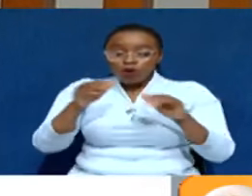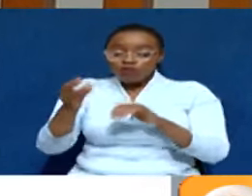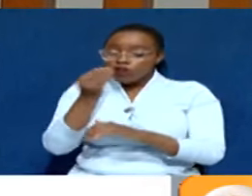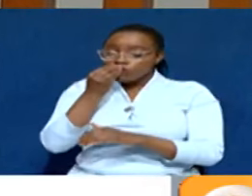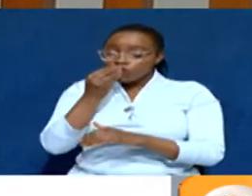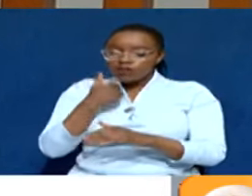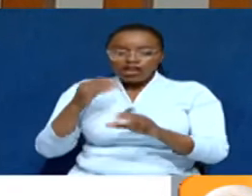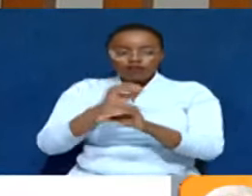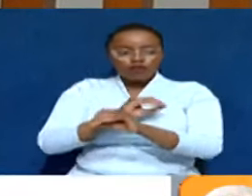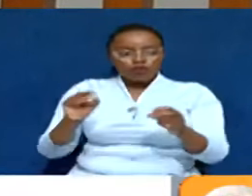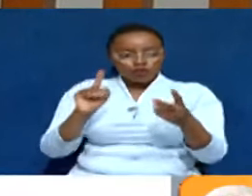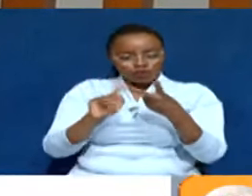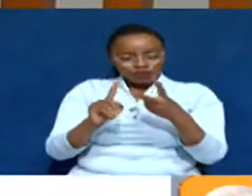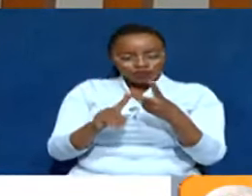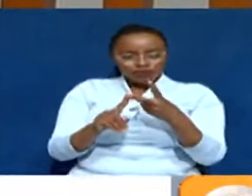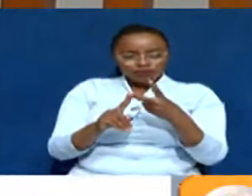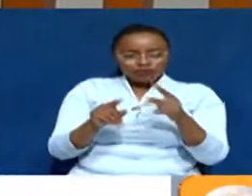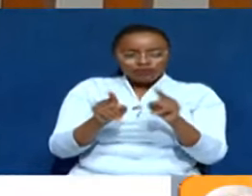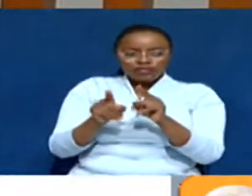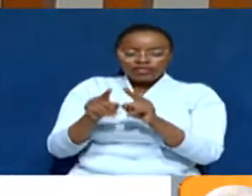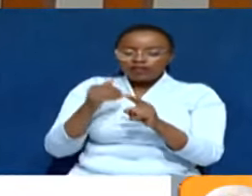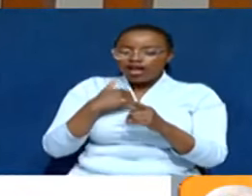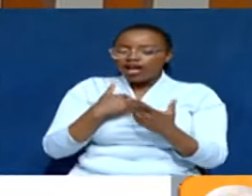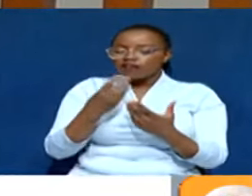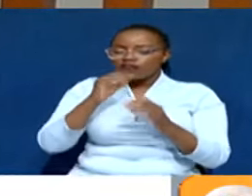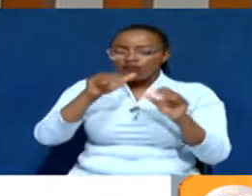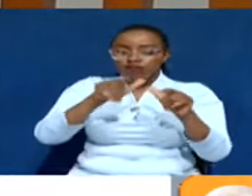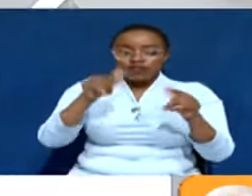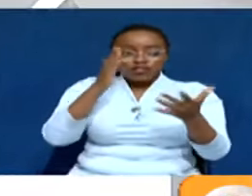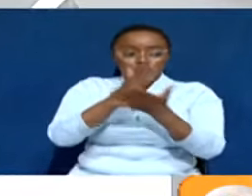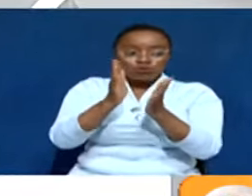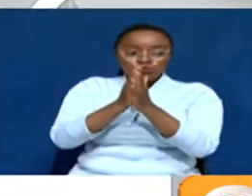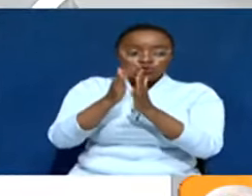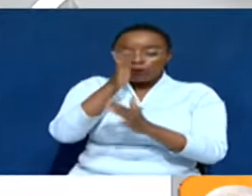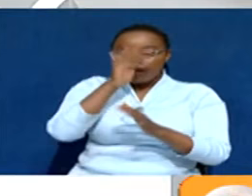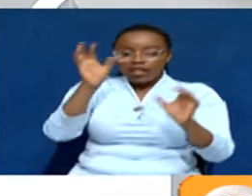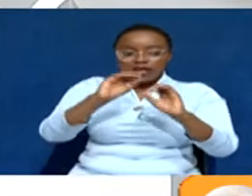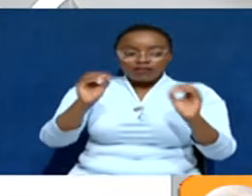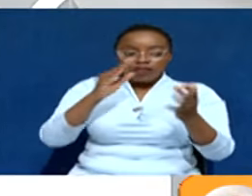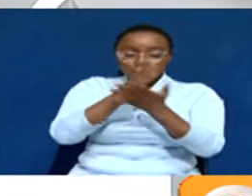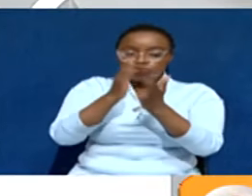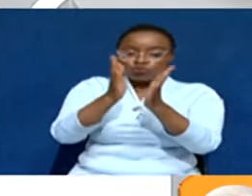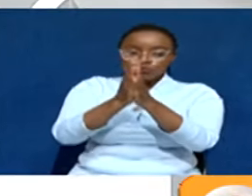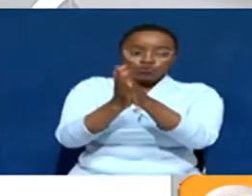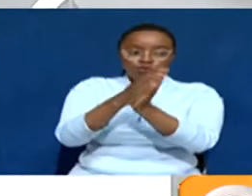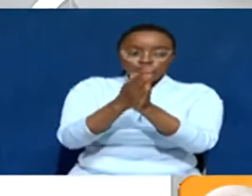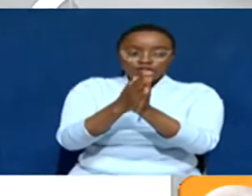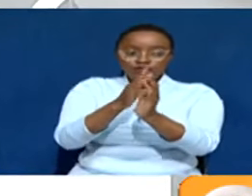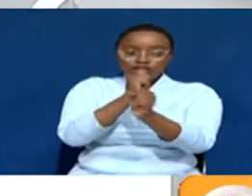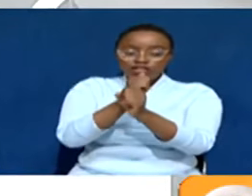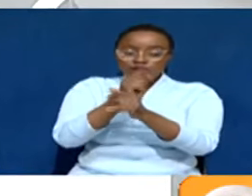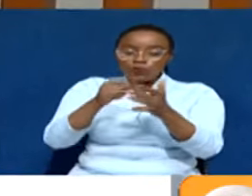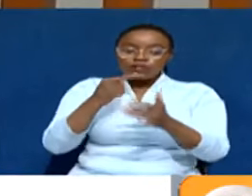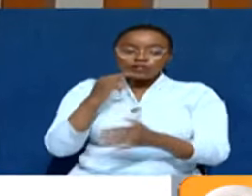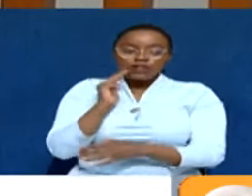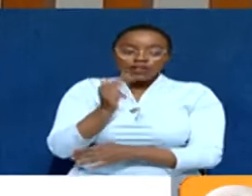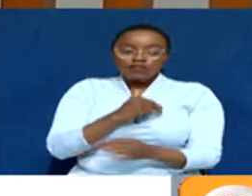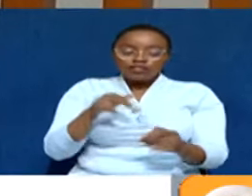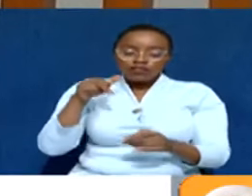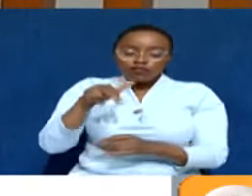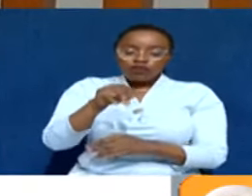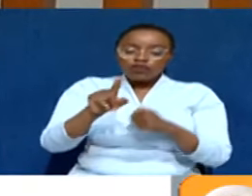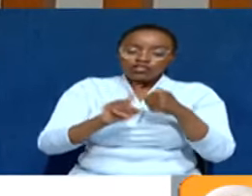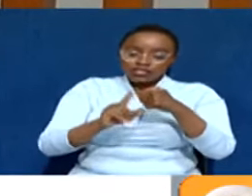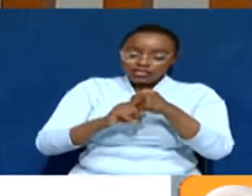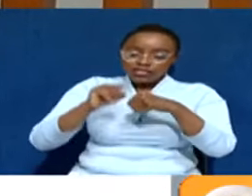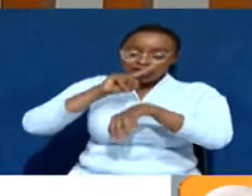chakula hakuna. Anakula watermelon kwa shamba. True story, but me I don't lie. True story. What did she do? She told us that she walked for